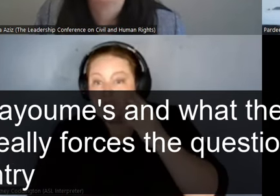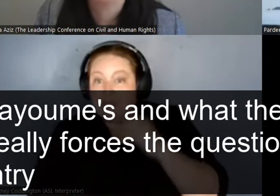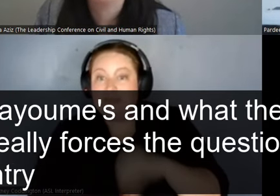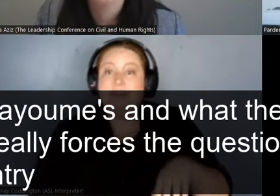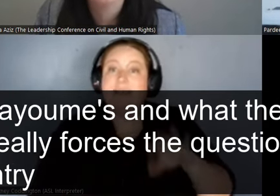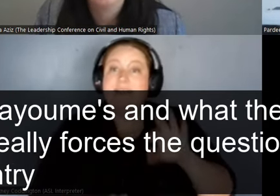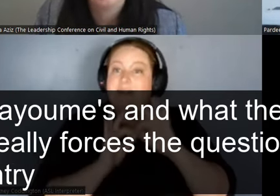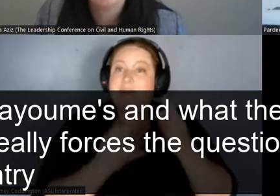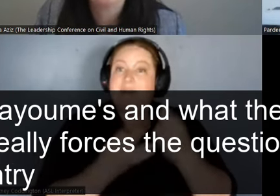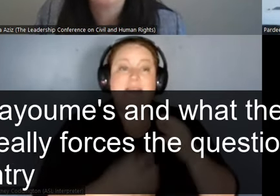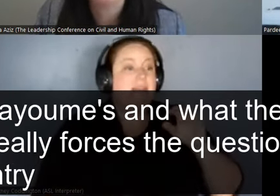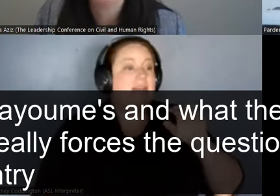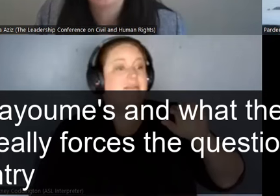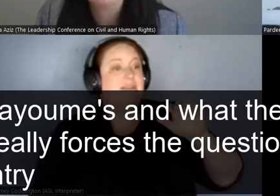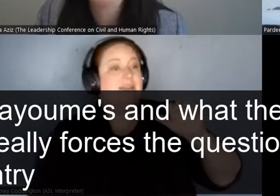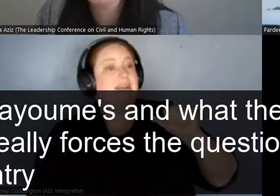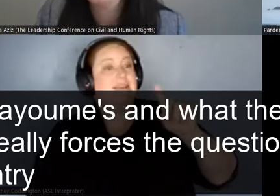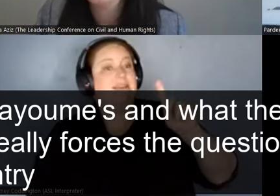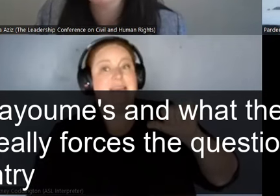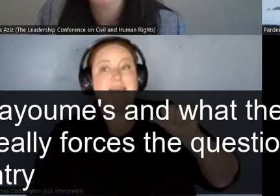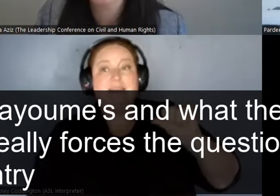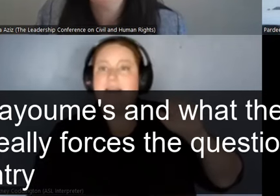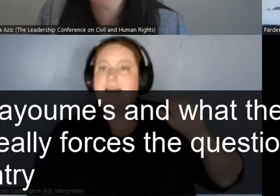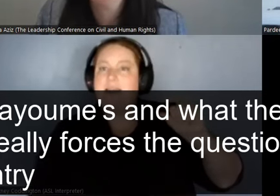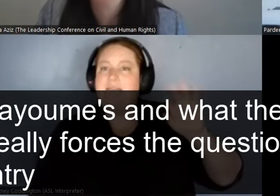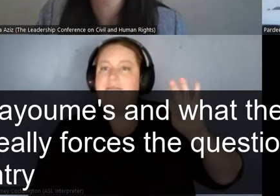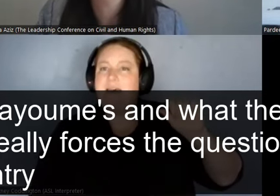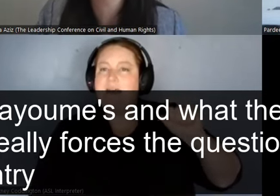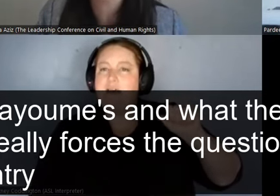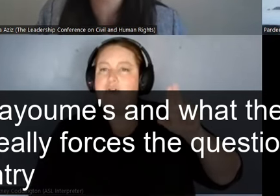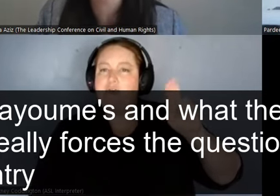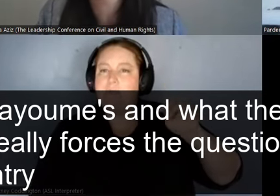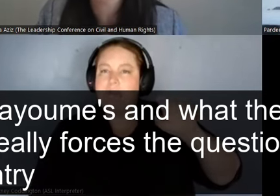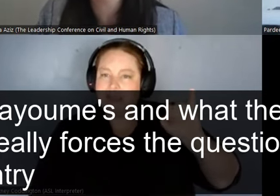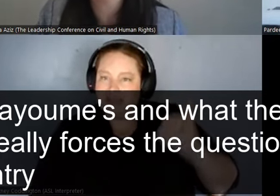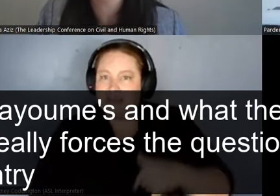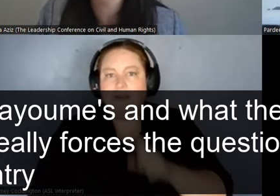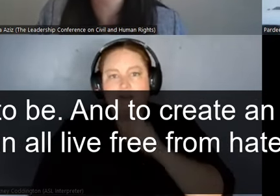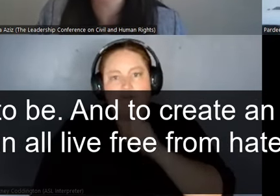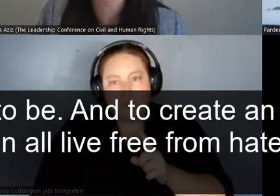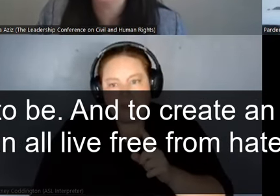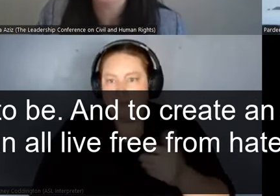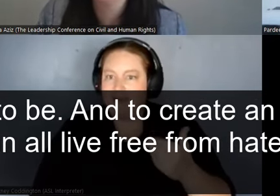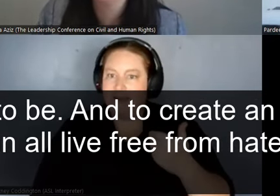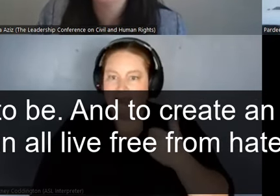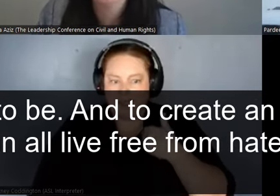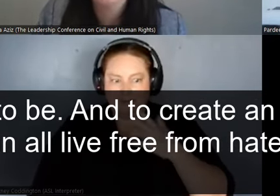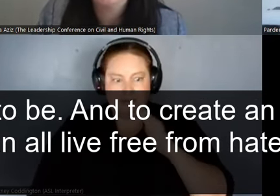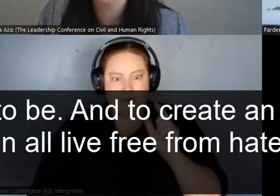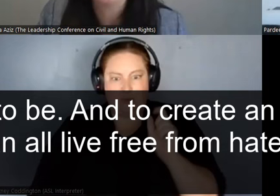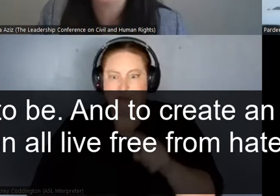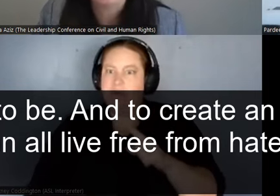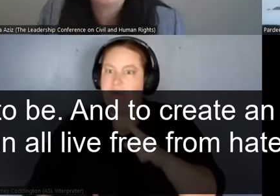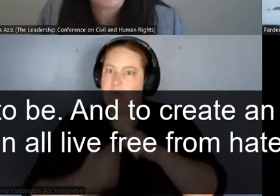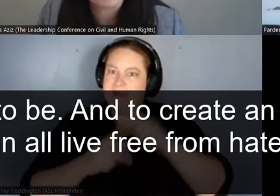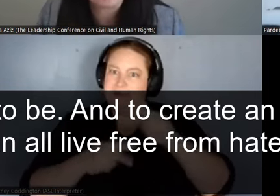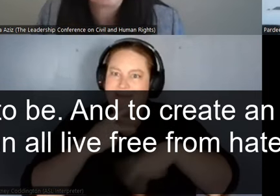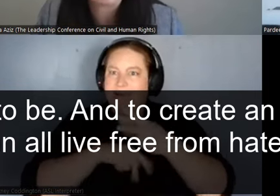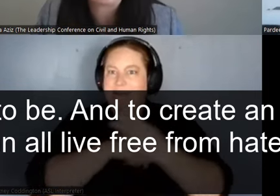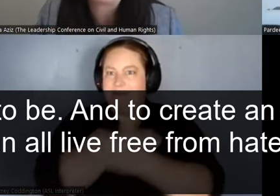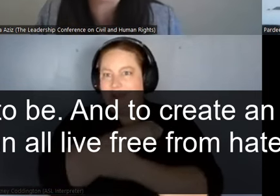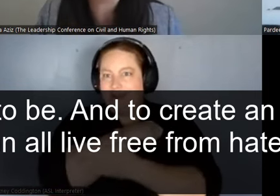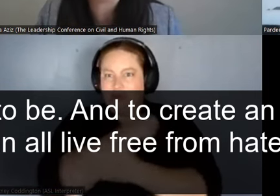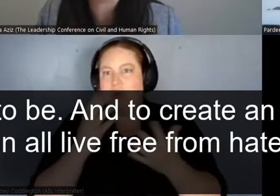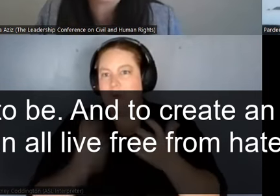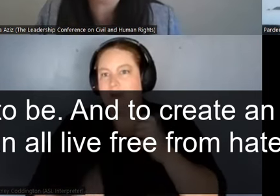what they went through, it really forces the question of what kind of country do we want to be? And to create an America